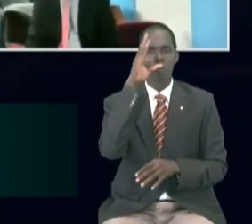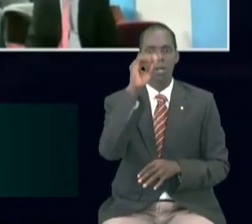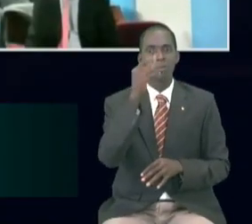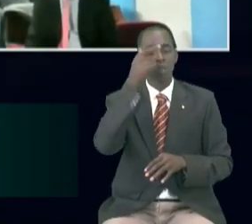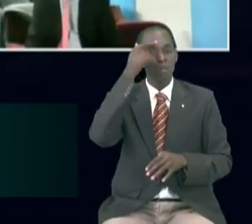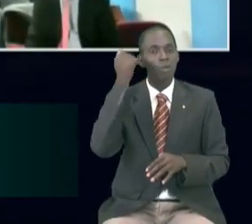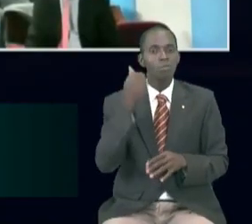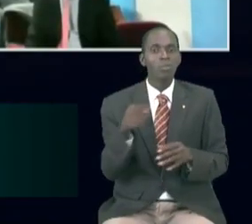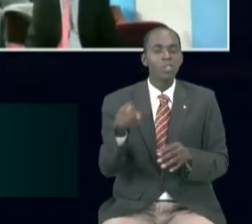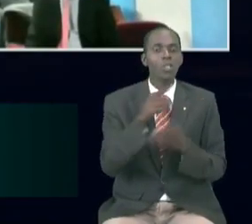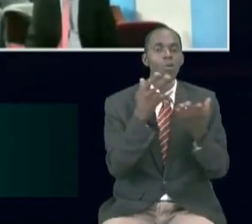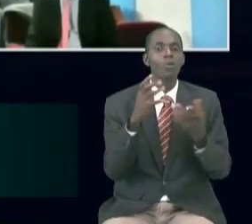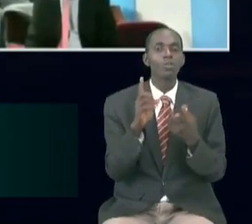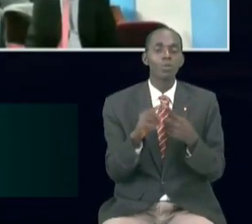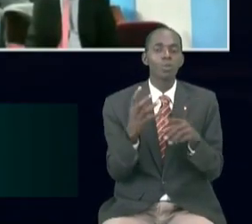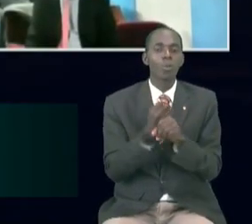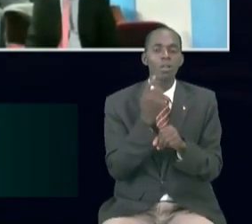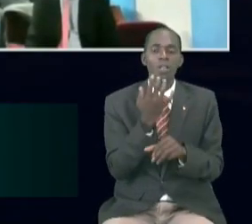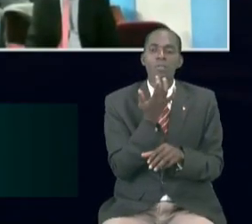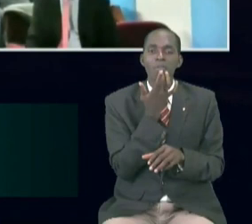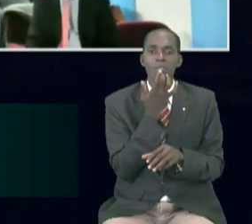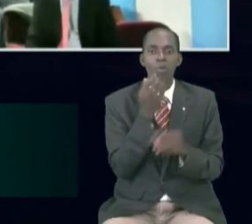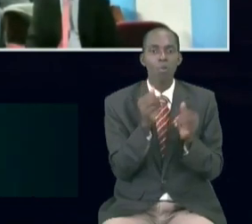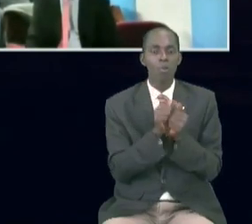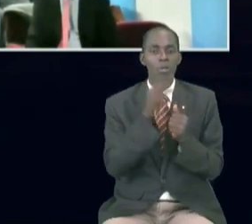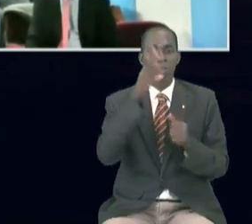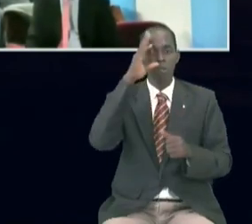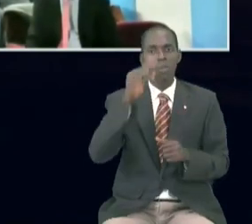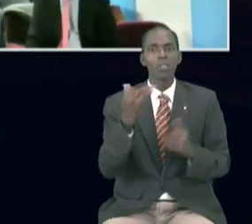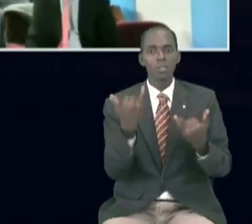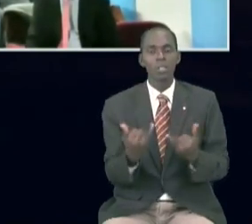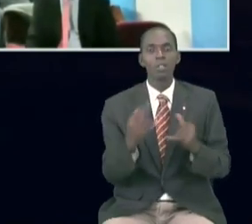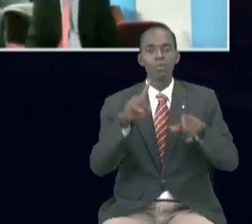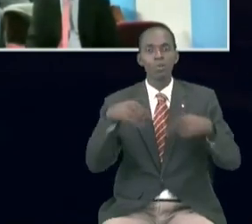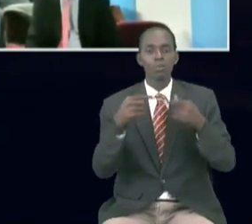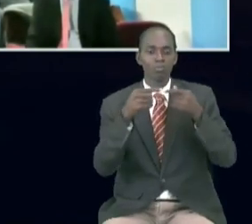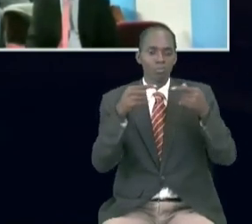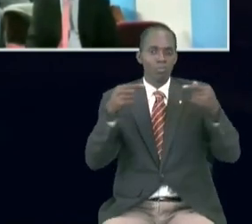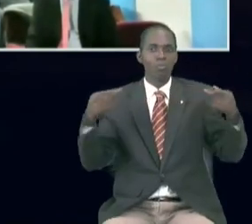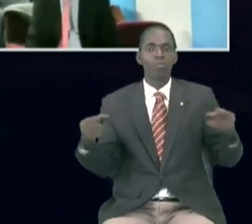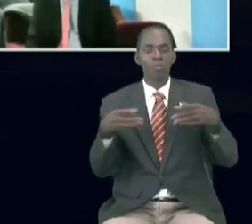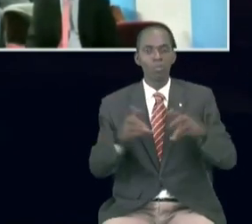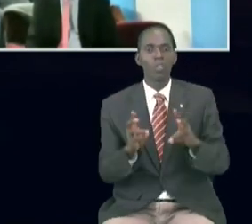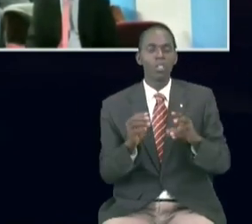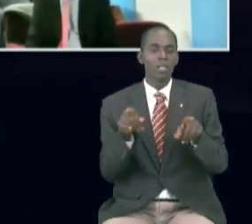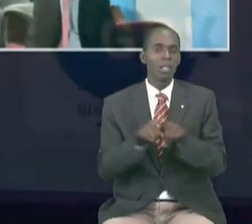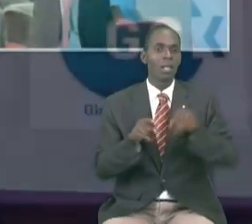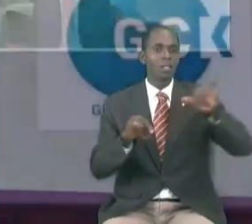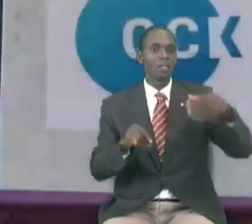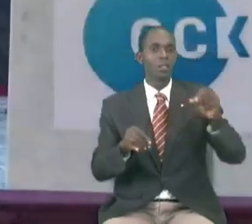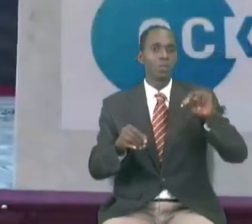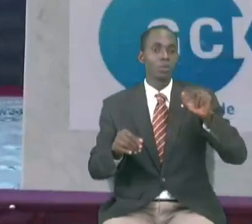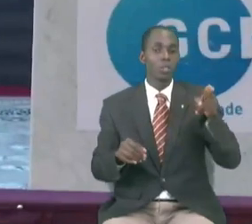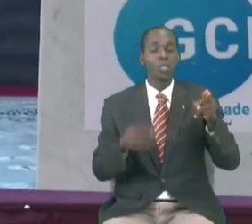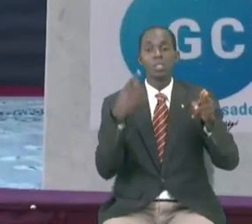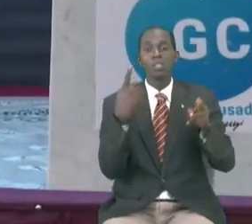The way of the transgressor is hard. That's his backsliding. Let's look at number three now. Number